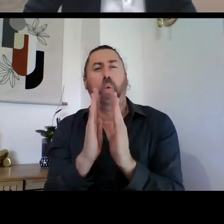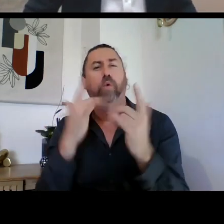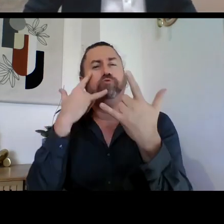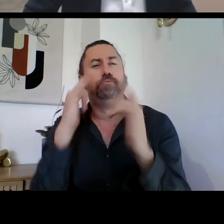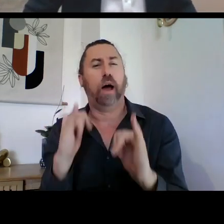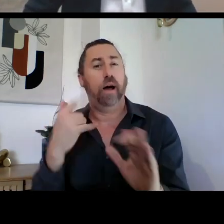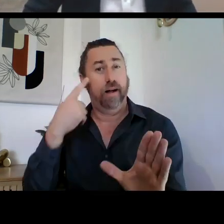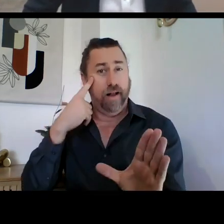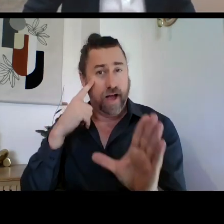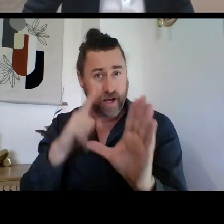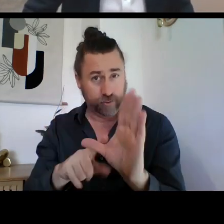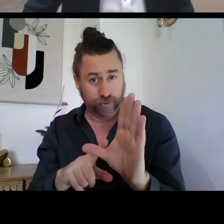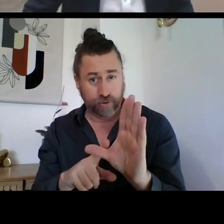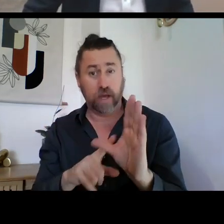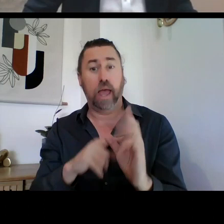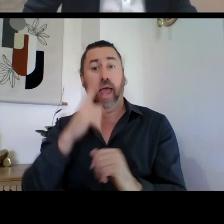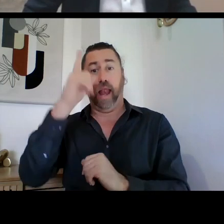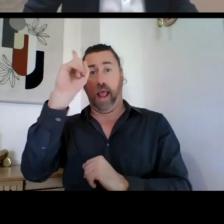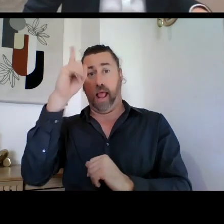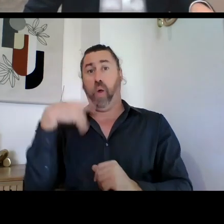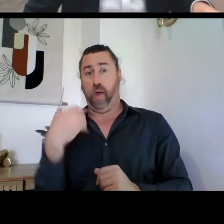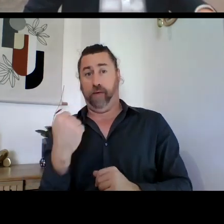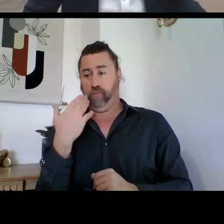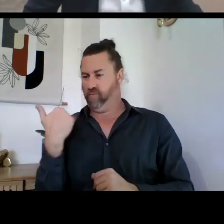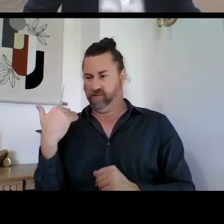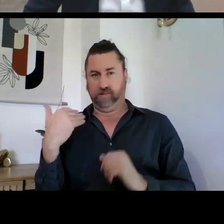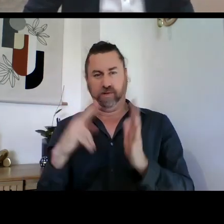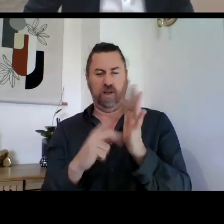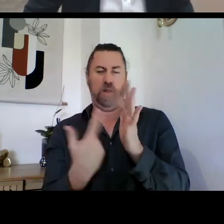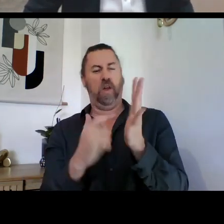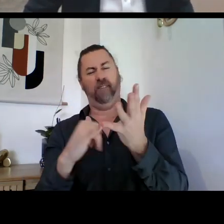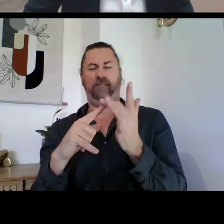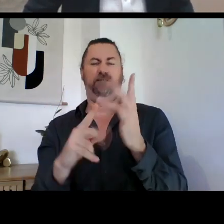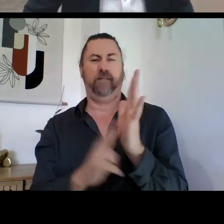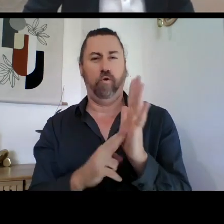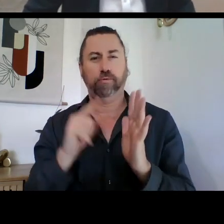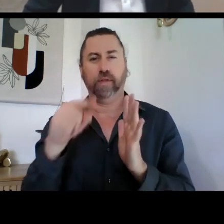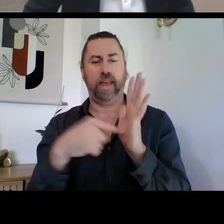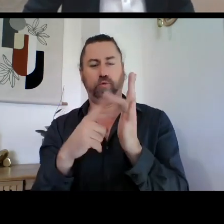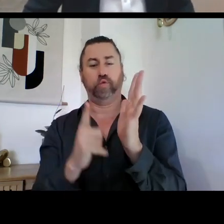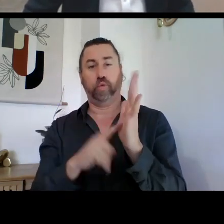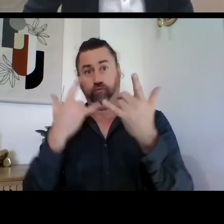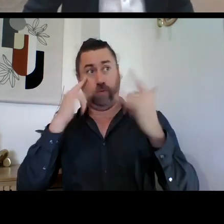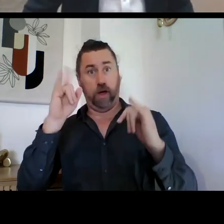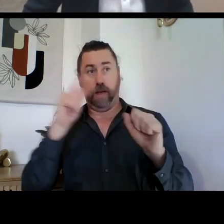last year, and we're currently trialling the latest version of the tool, which I'll talk about in a sec.